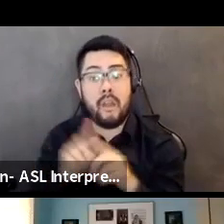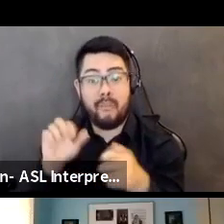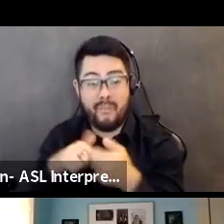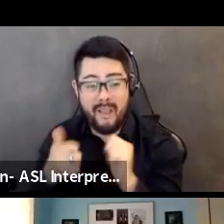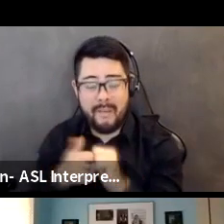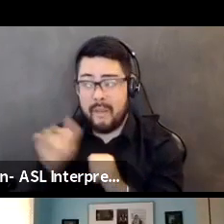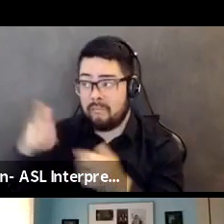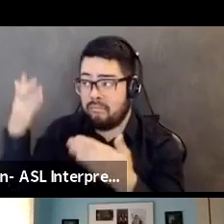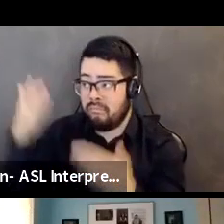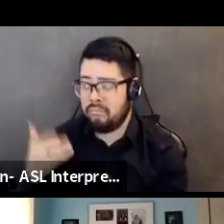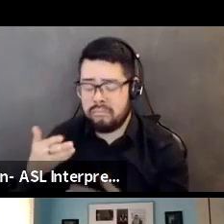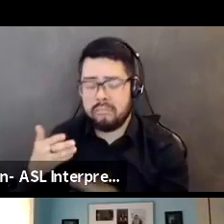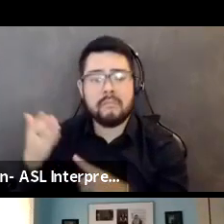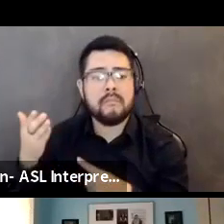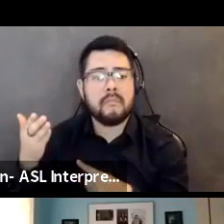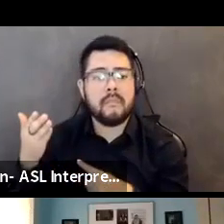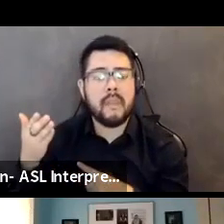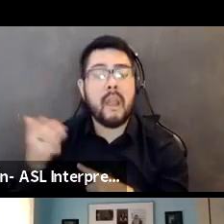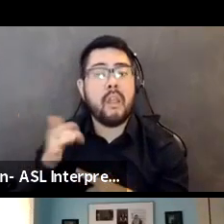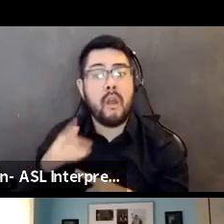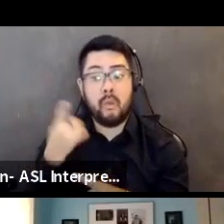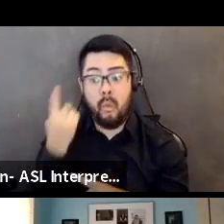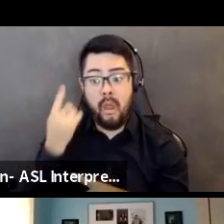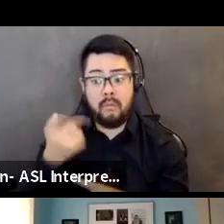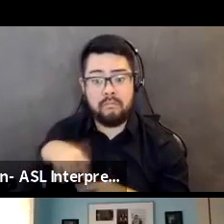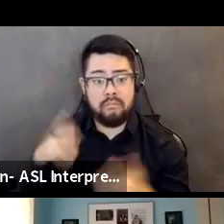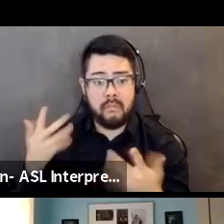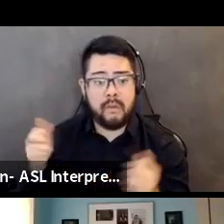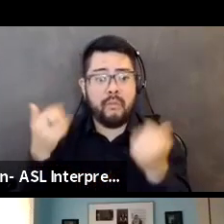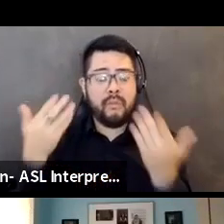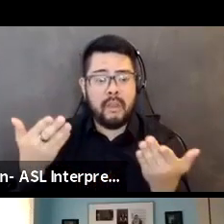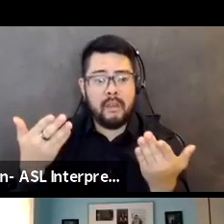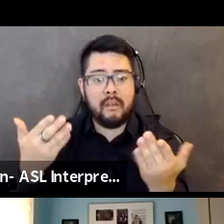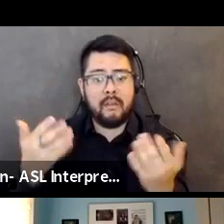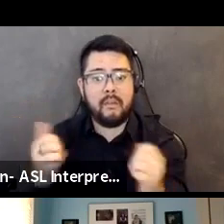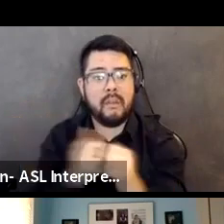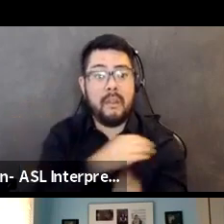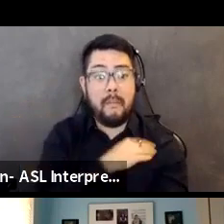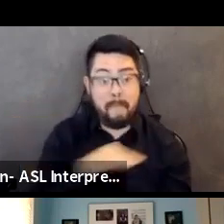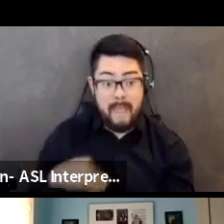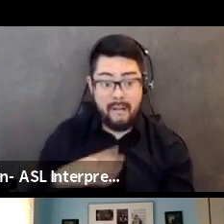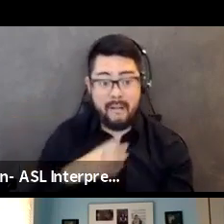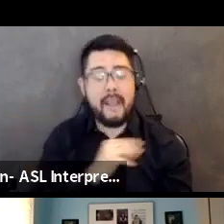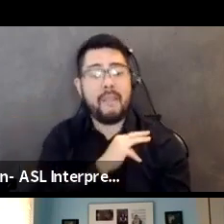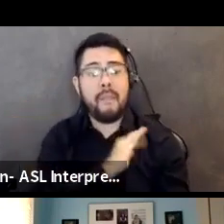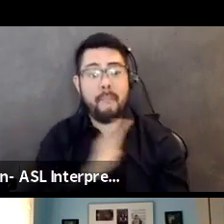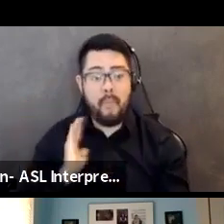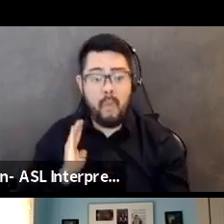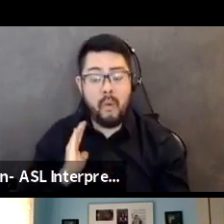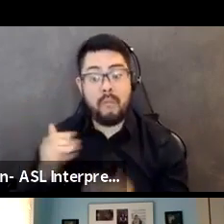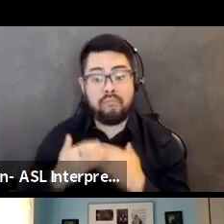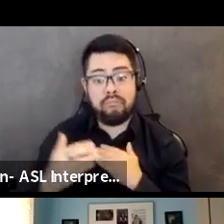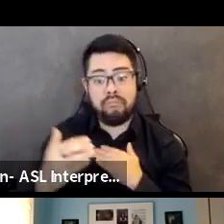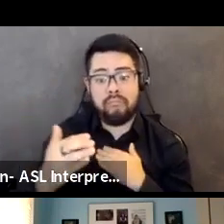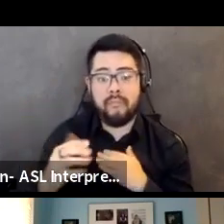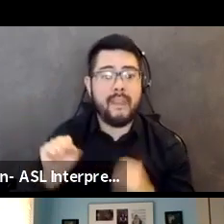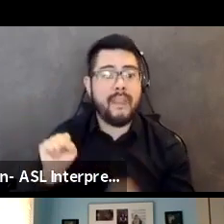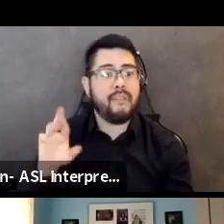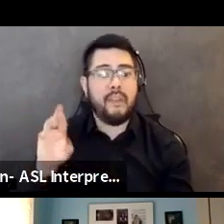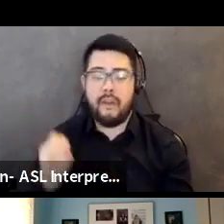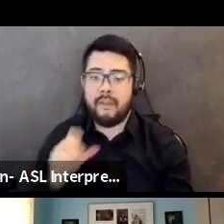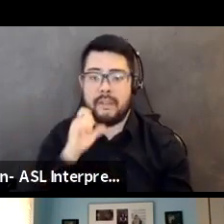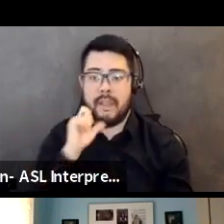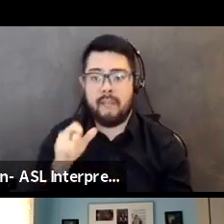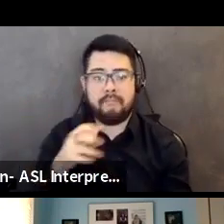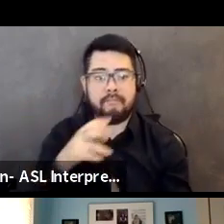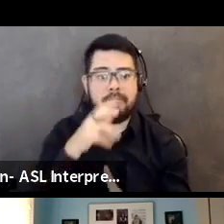introduced is there's a reform that was presented by the board along with the mayor saying that going forward sros would not be putting information